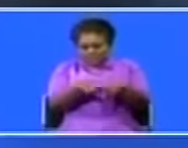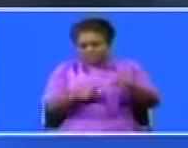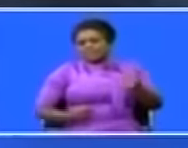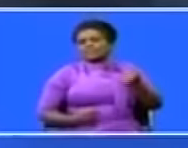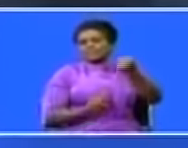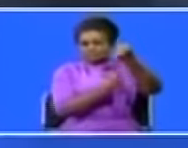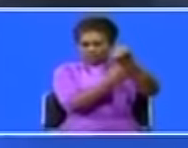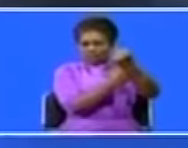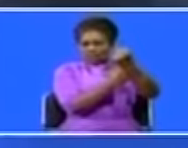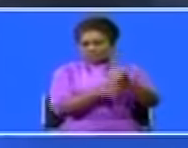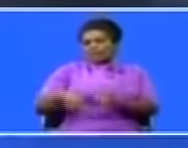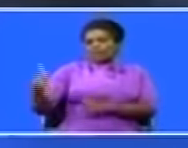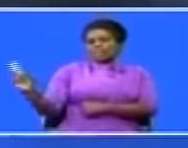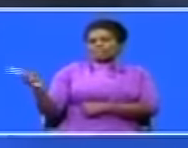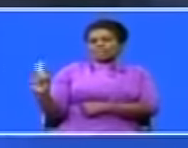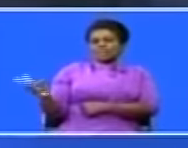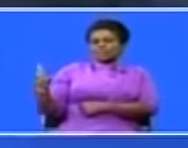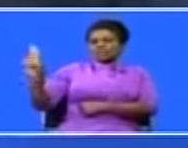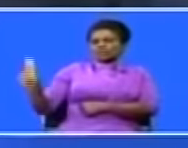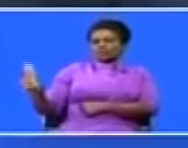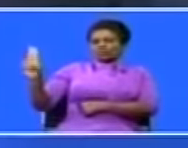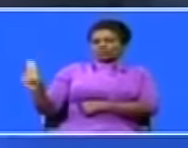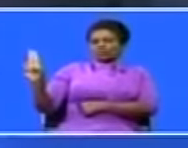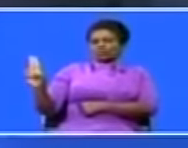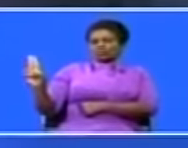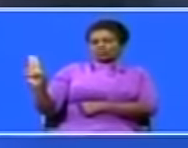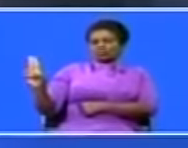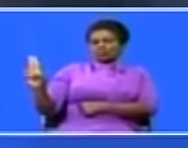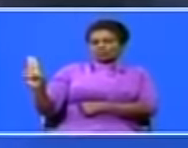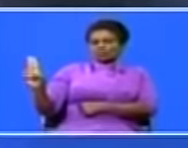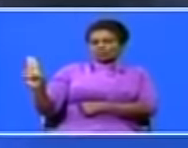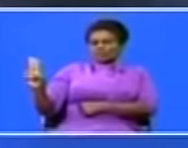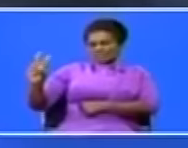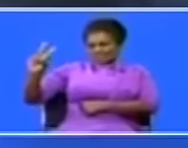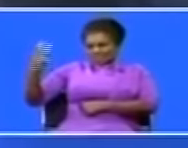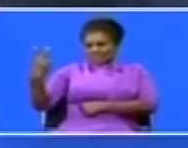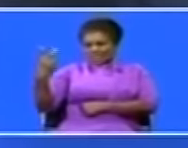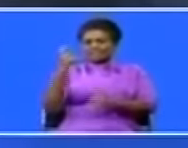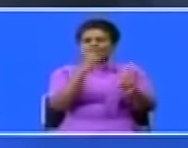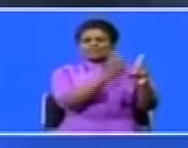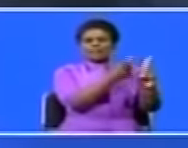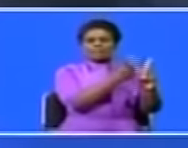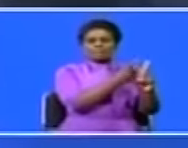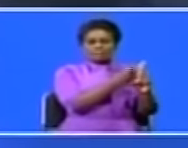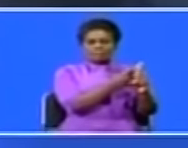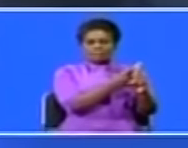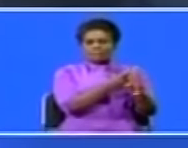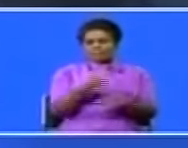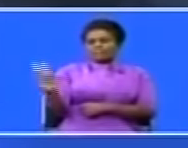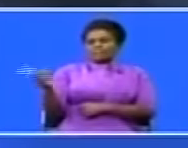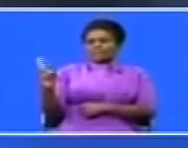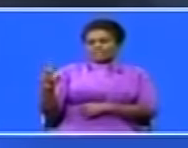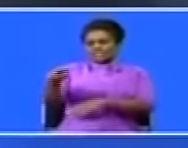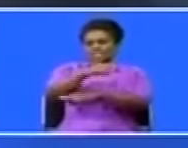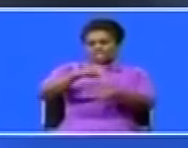support President Uhuru Kenyatta for the second term as the president